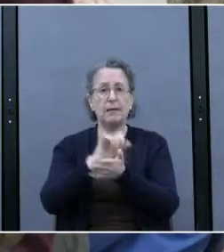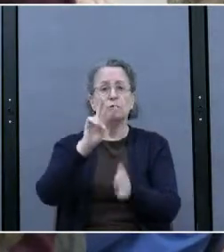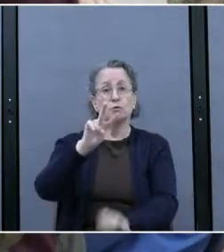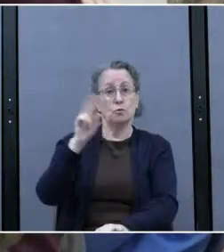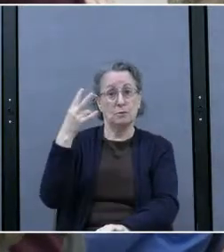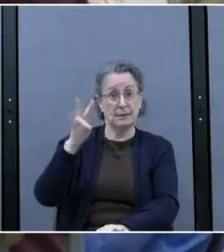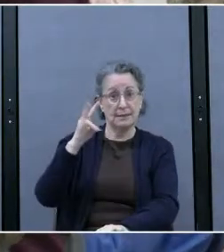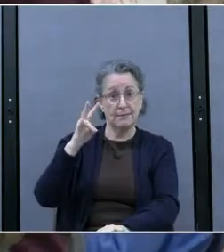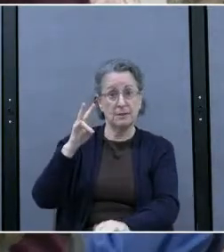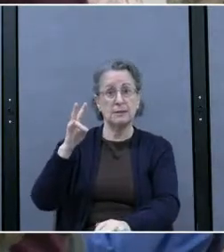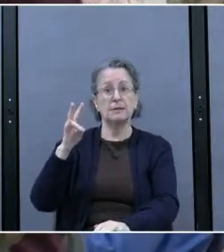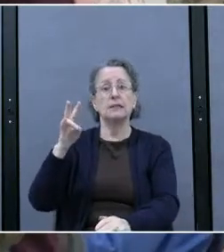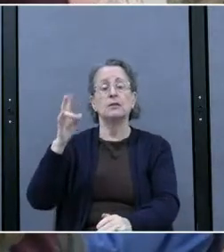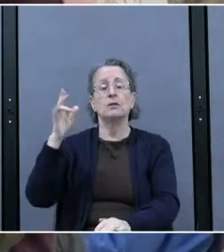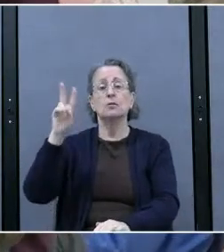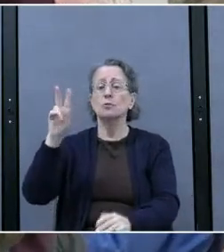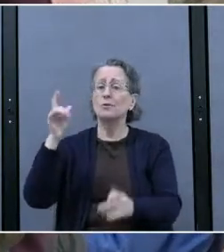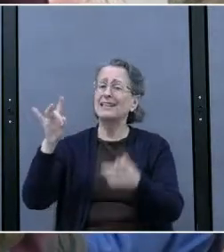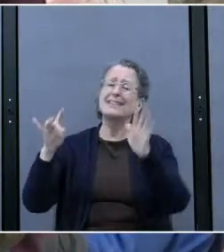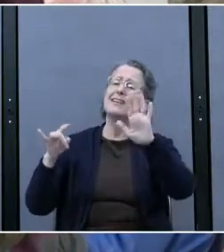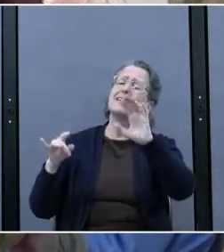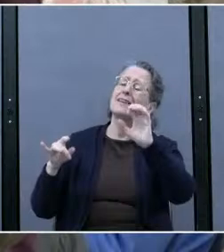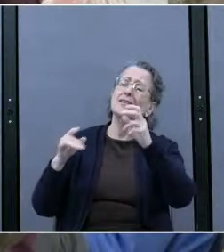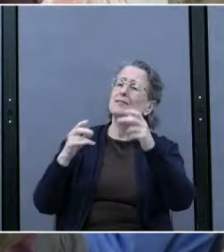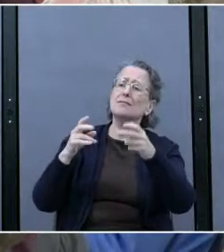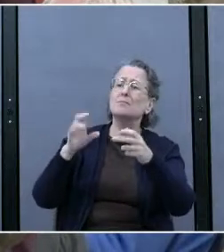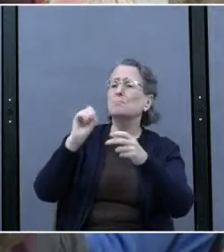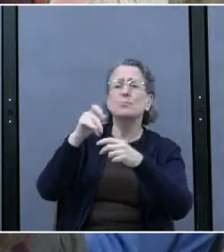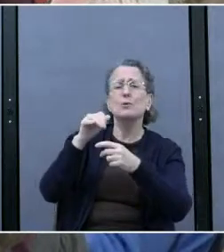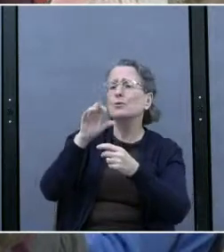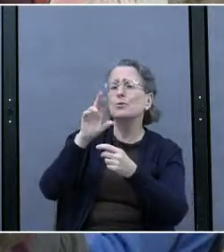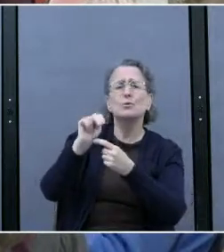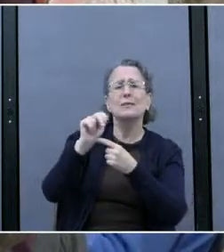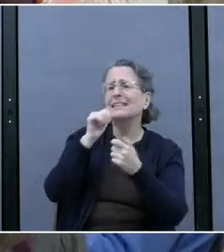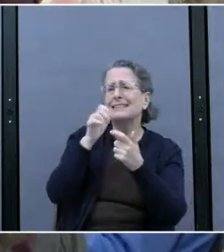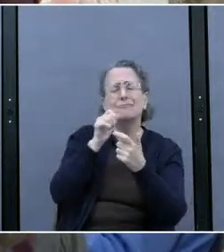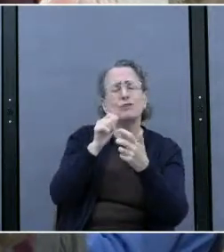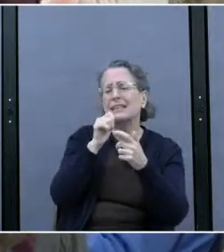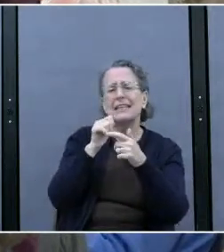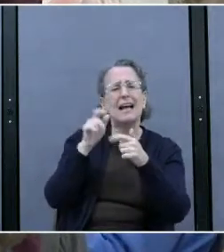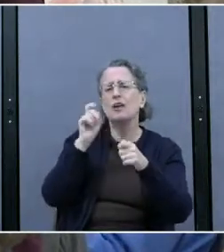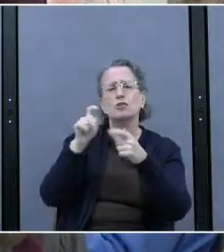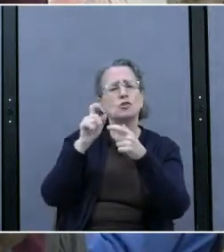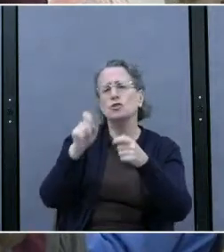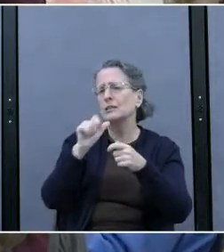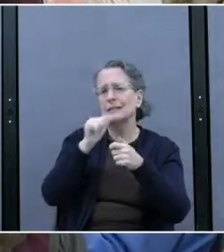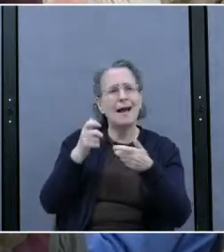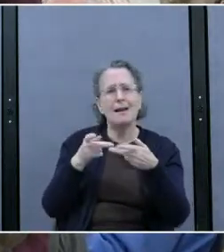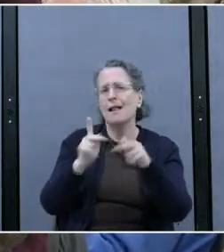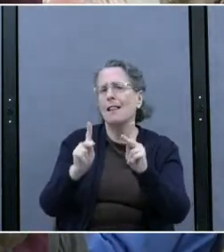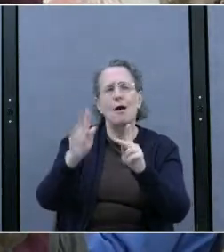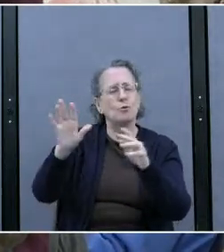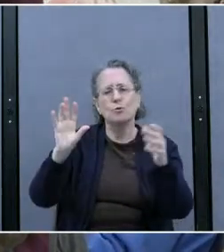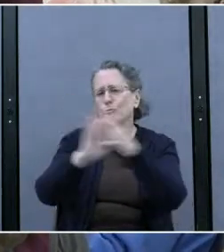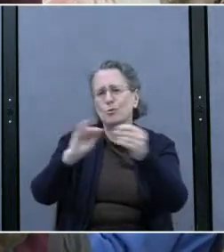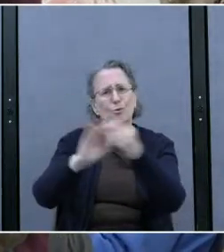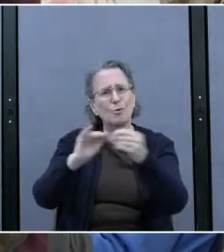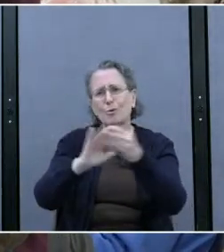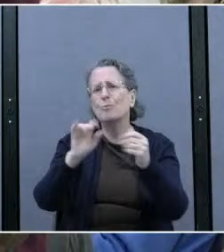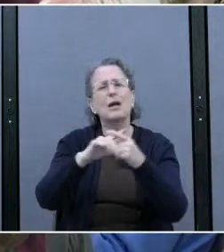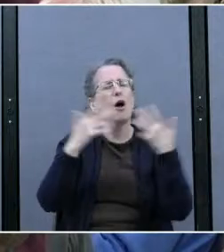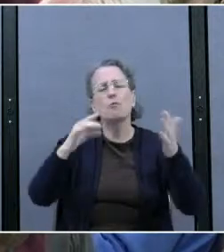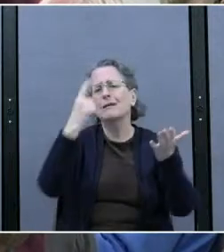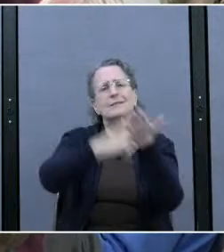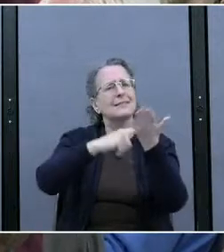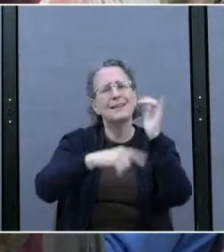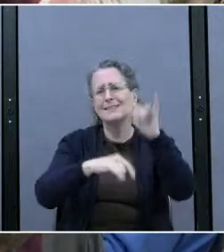218. Spoon, if you could keep it brief, I'm being generous by going backwards. By going backwards? Yes, we've already kind of dealt